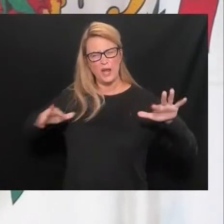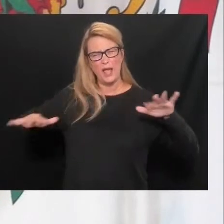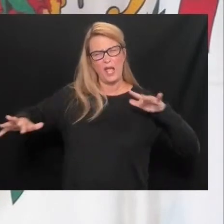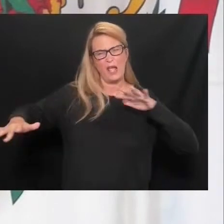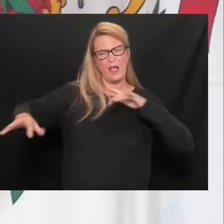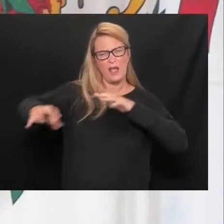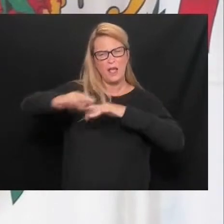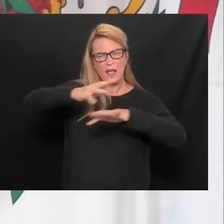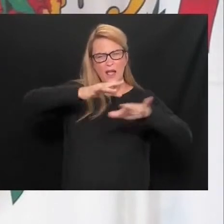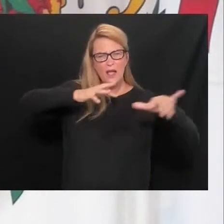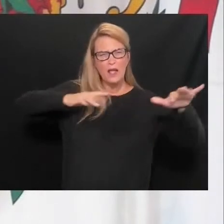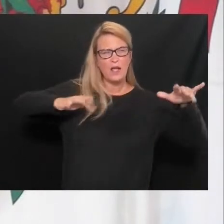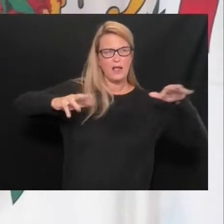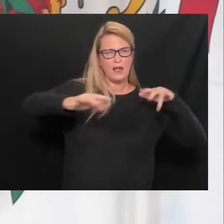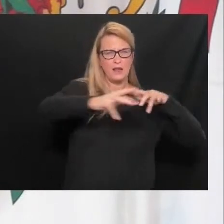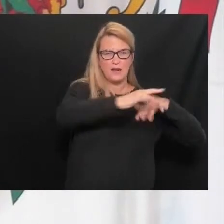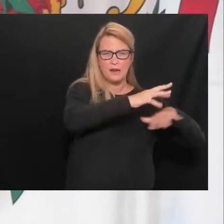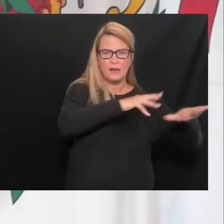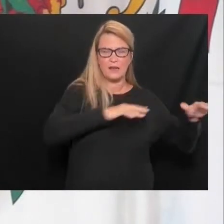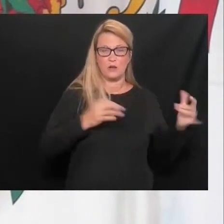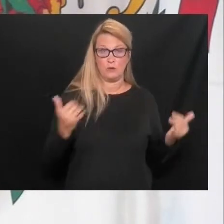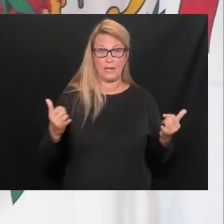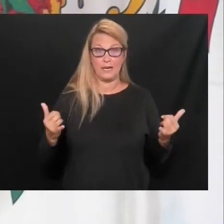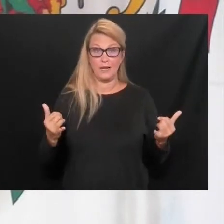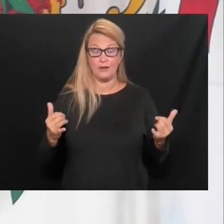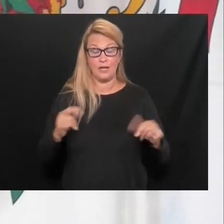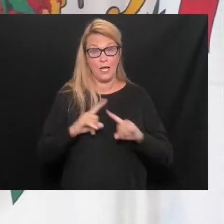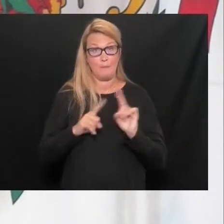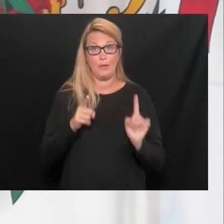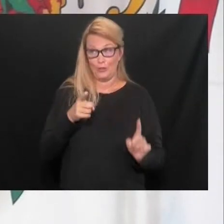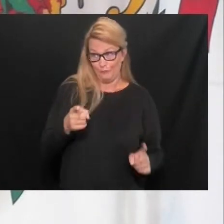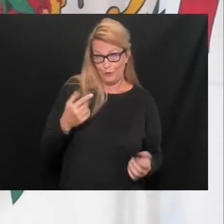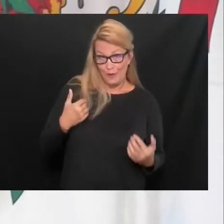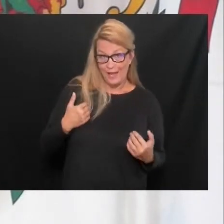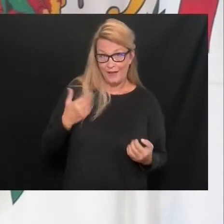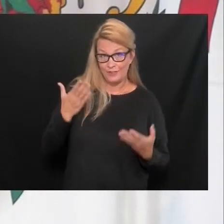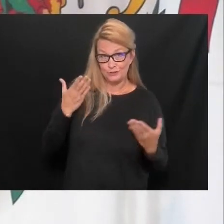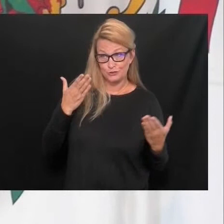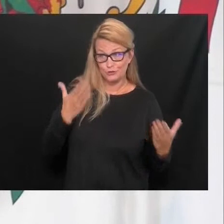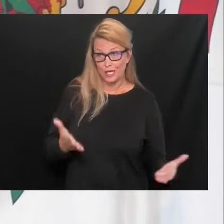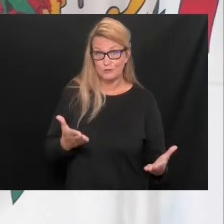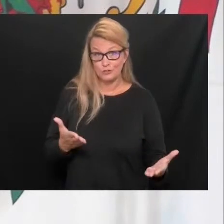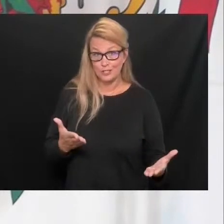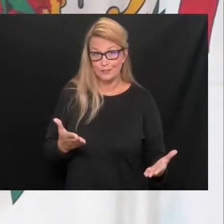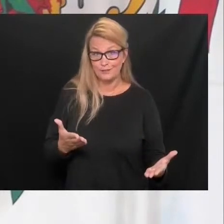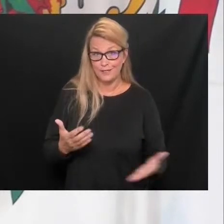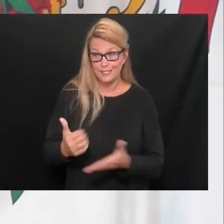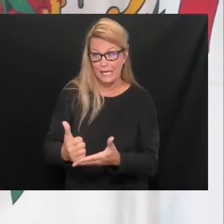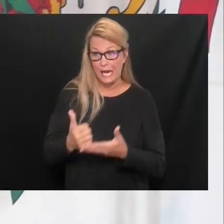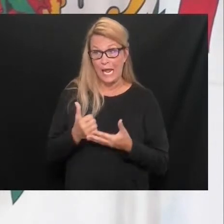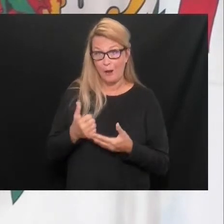Paul, any suggestions that you would have, we'd surely listen. But,